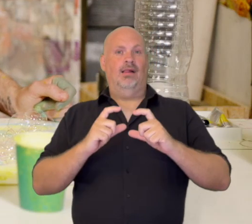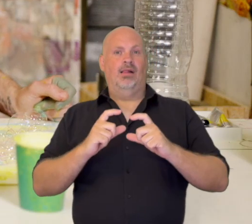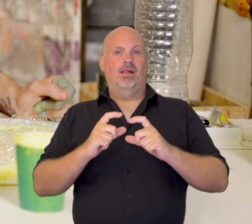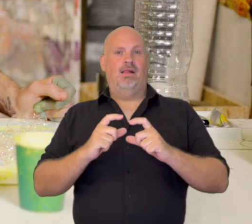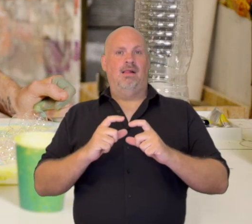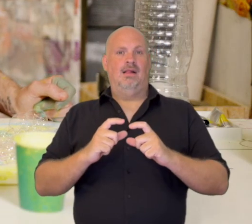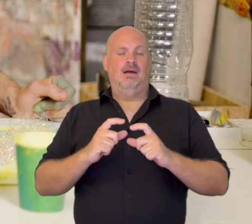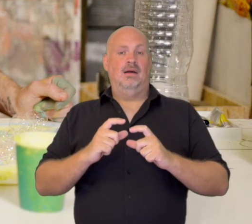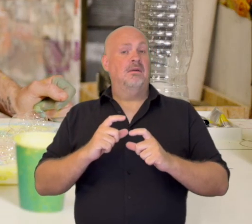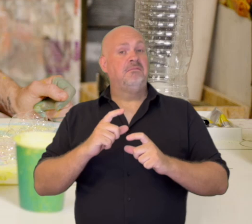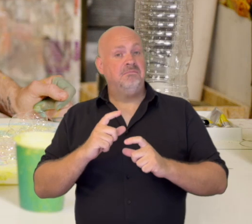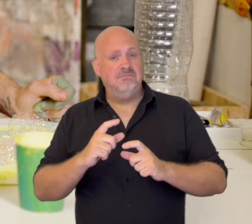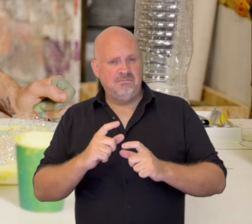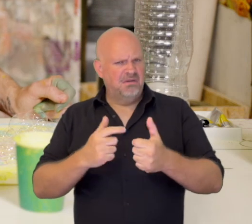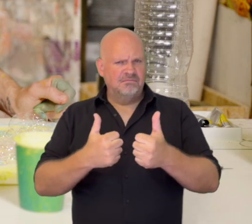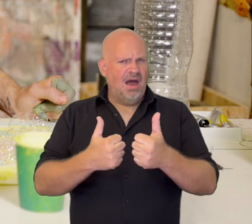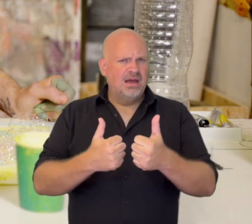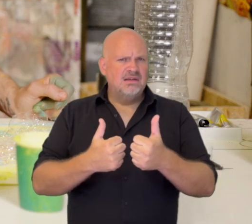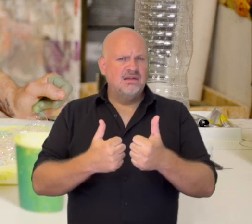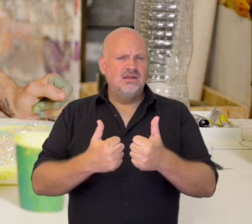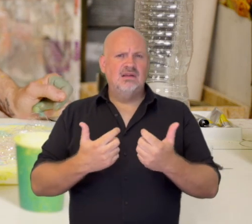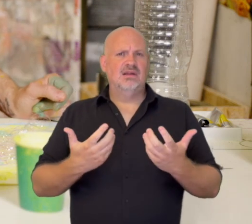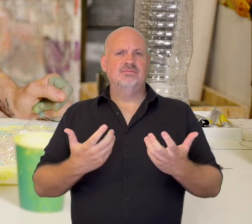it wasn't, that's also okay.